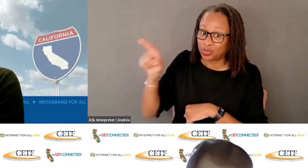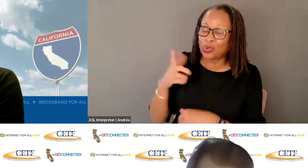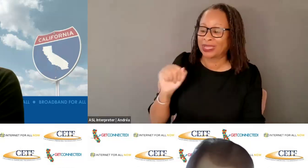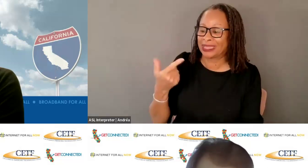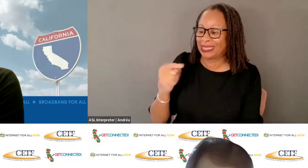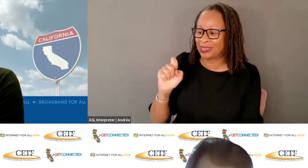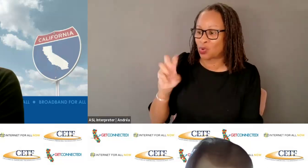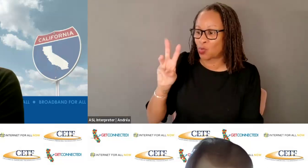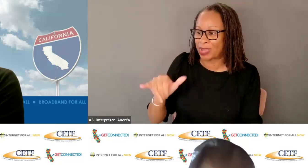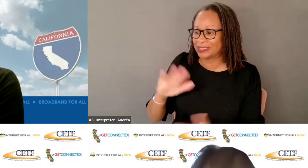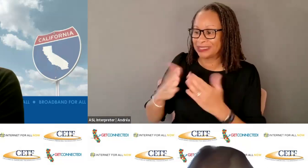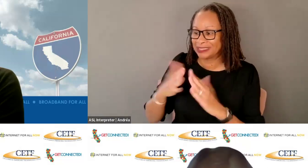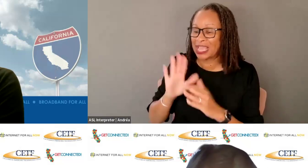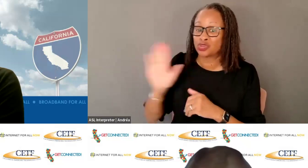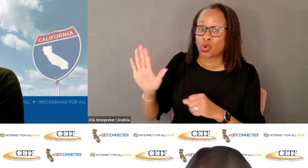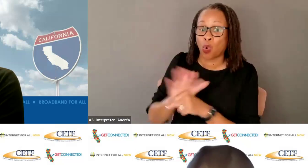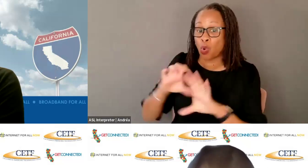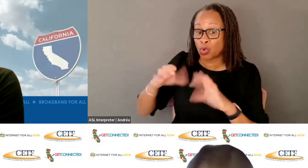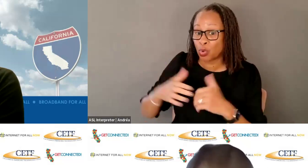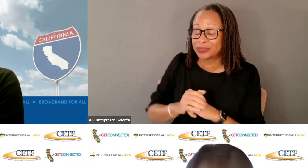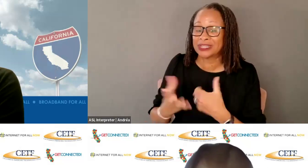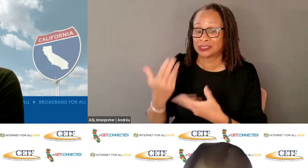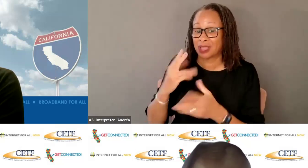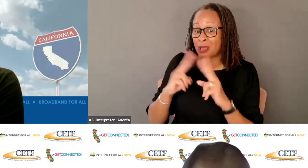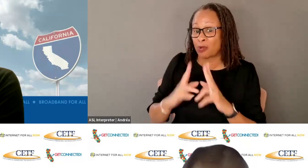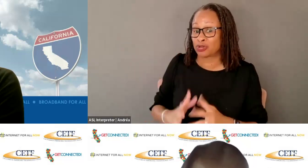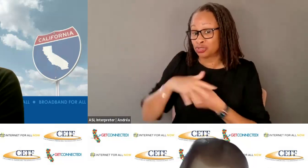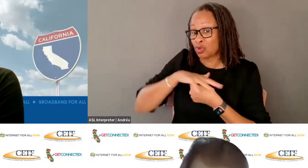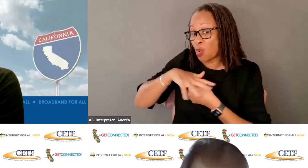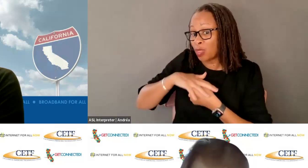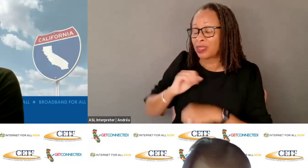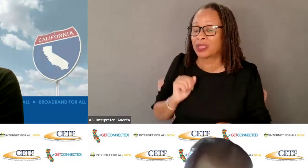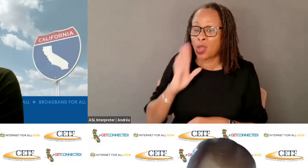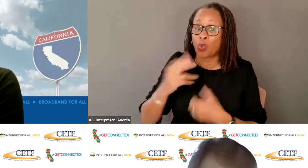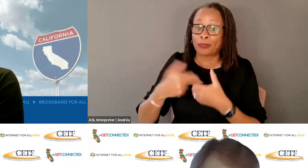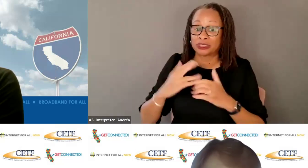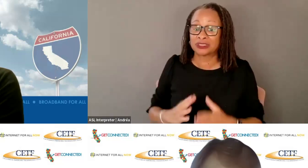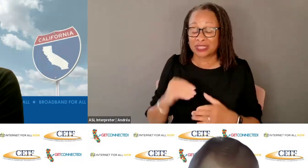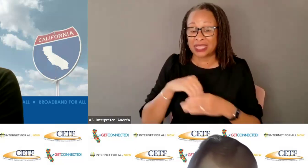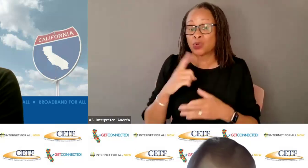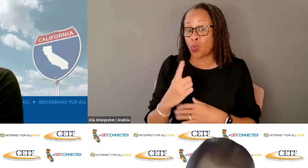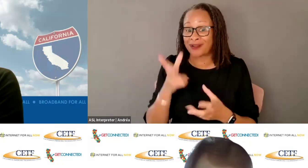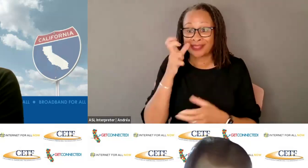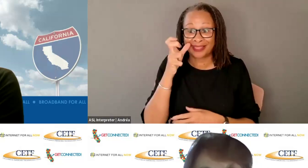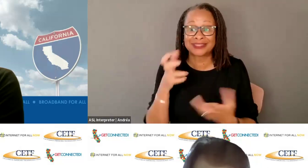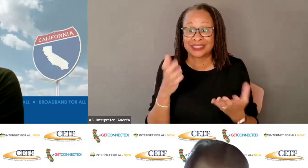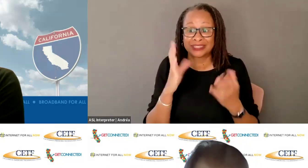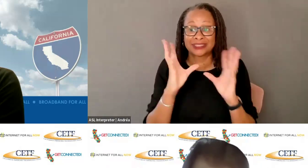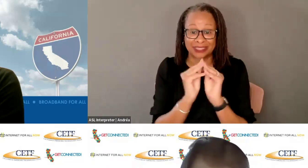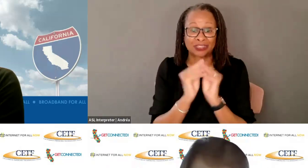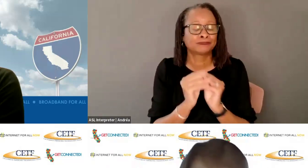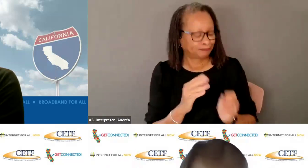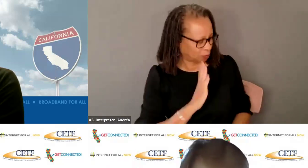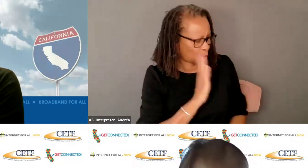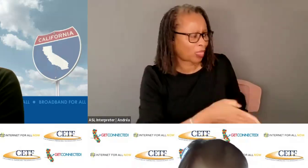whole, group that is doing the partnership locally will participate in one of those listening sessions. We But